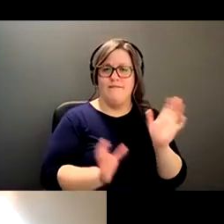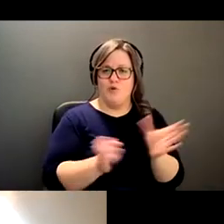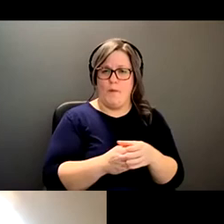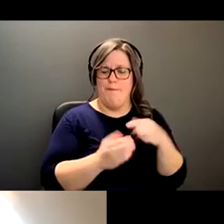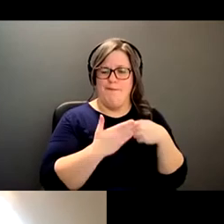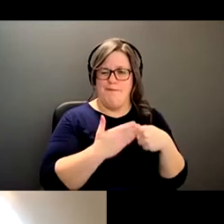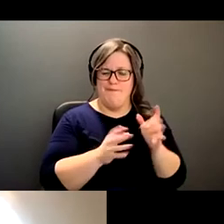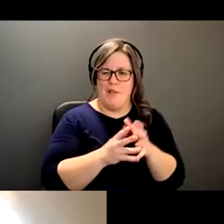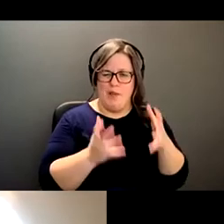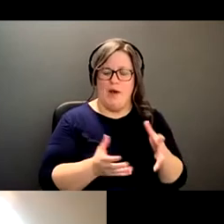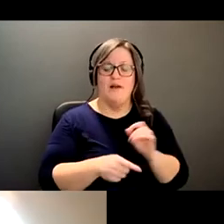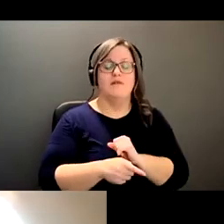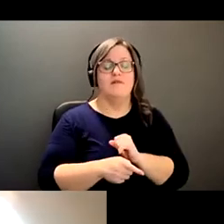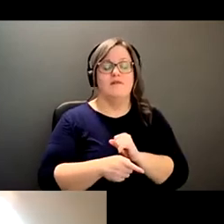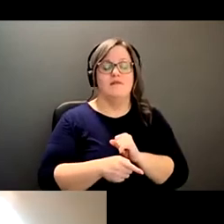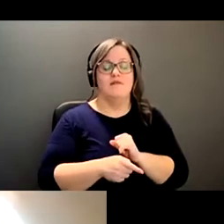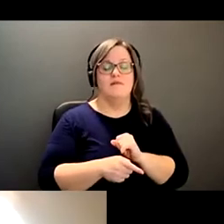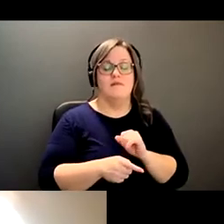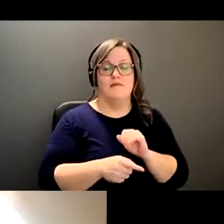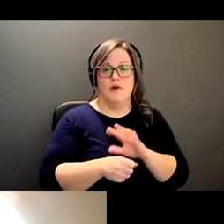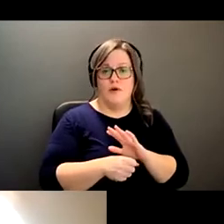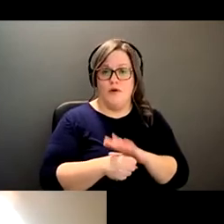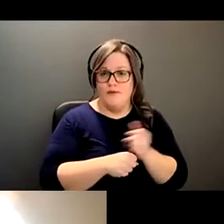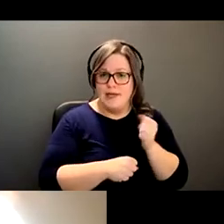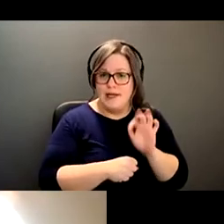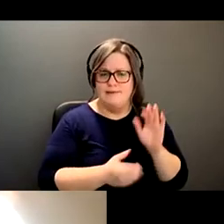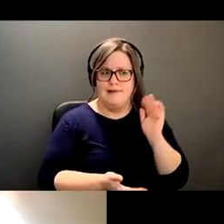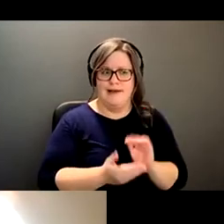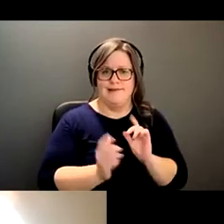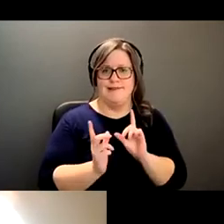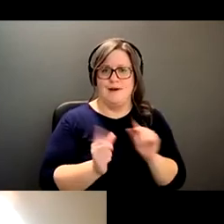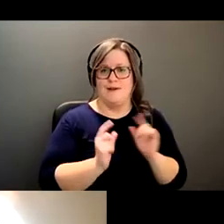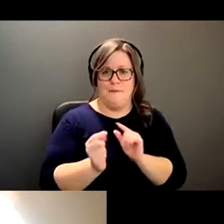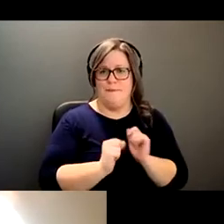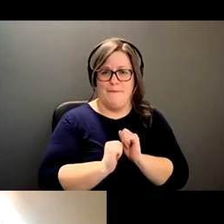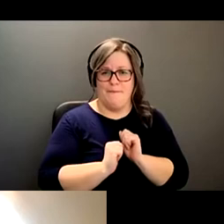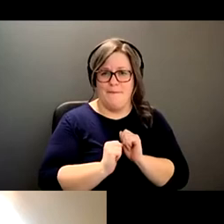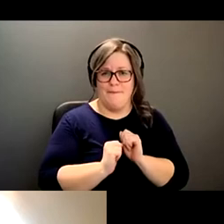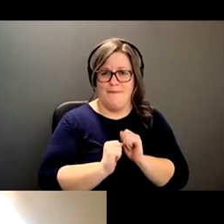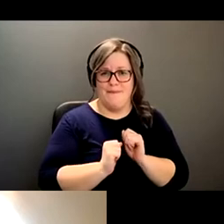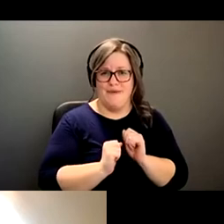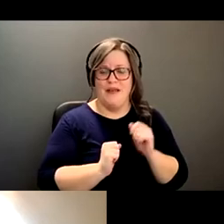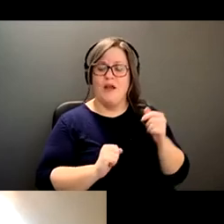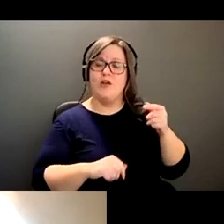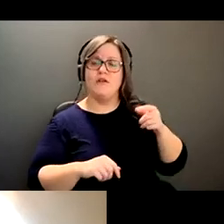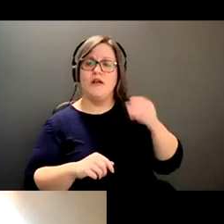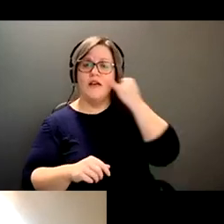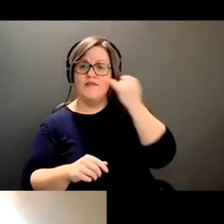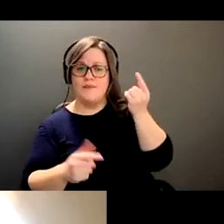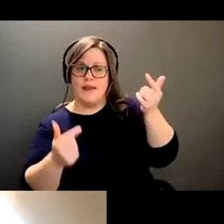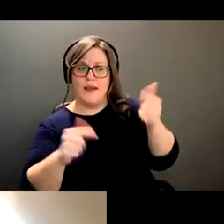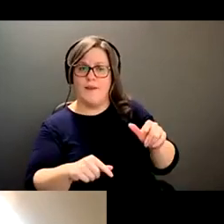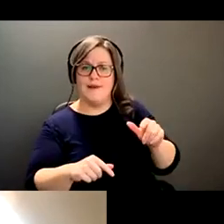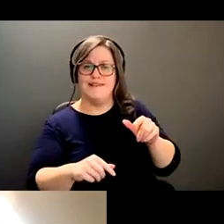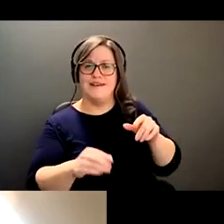we haven't been able to do much during the pandemic is gossiping, like keeping each other safe by like informing each other of